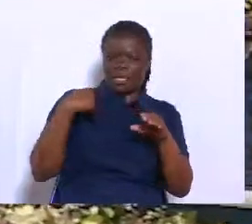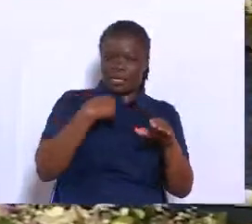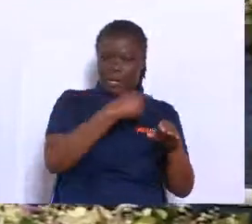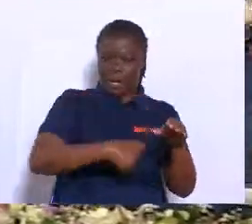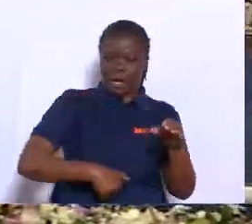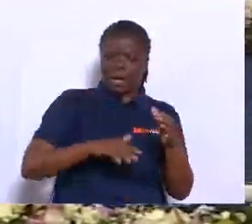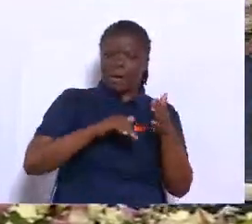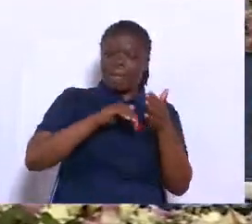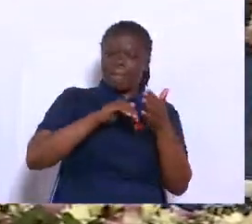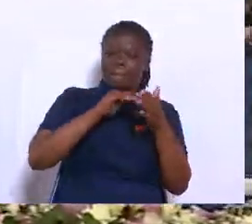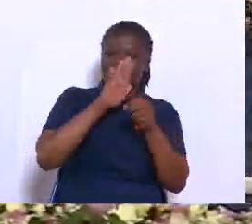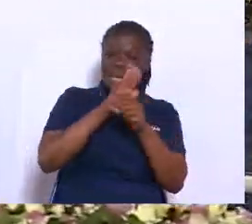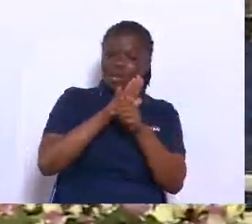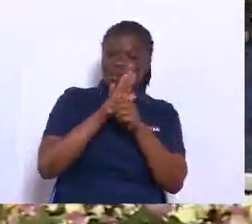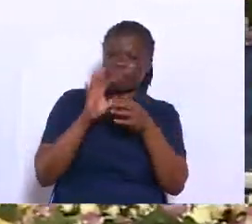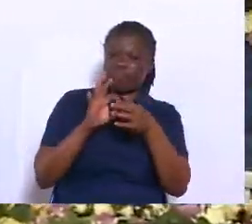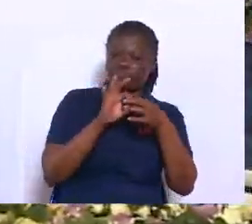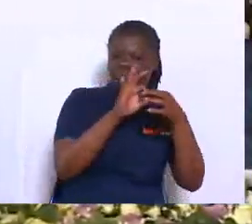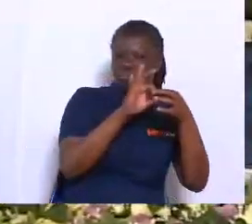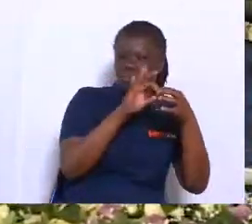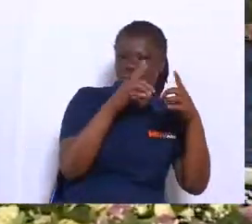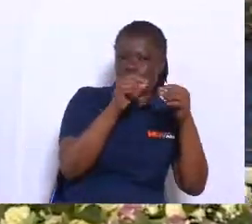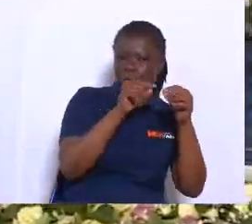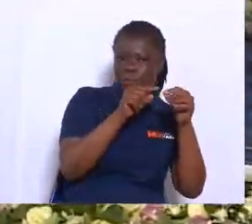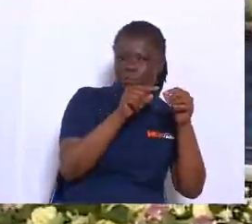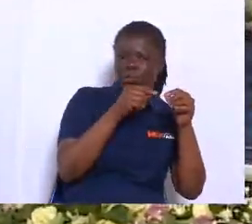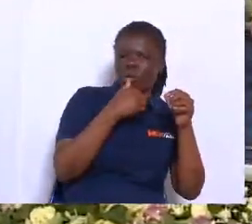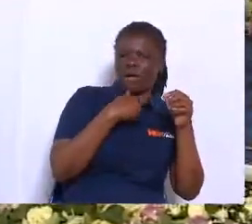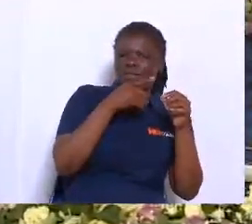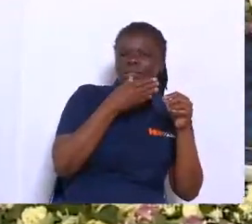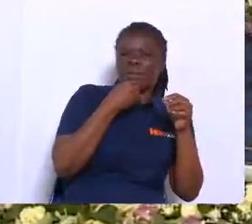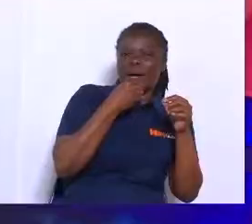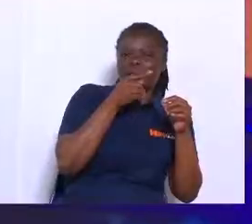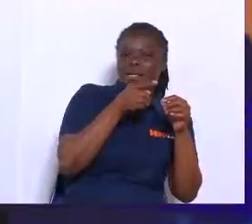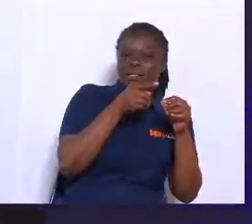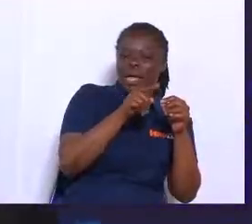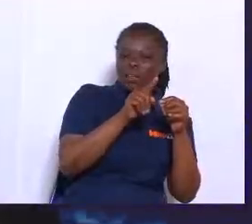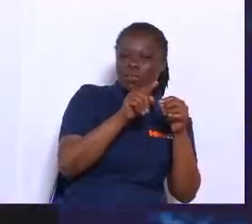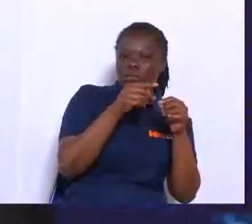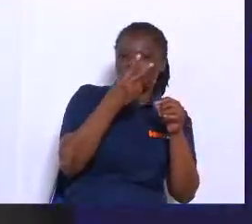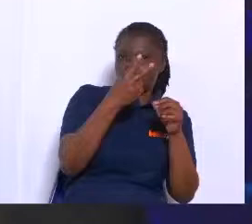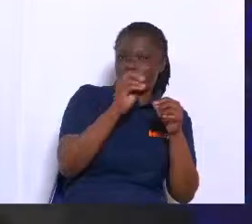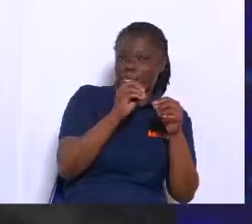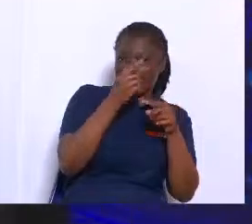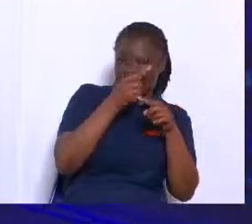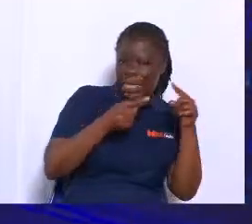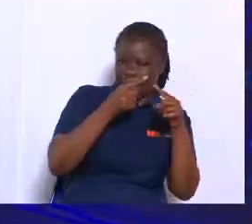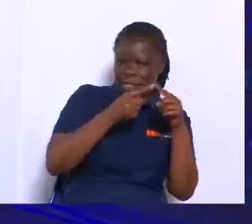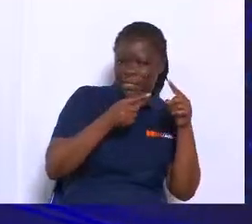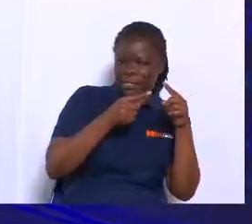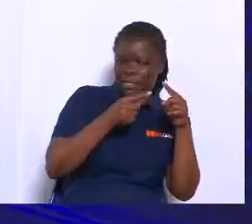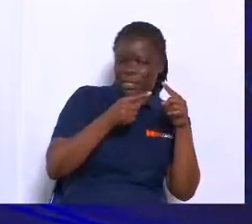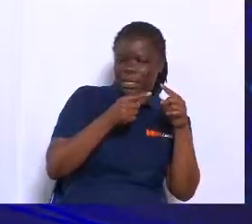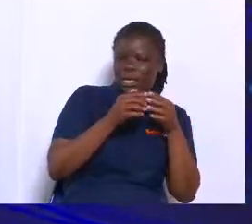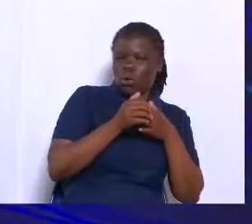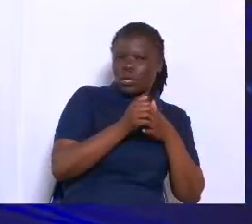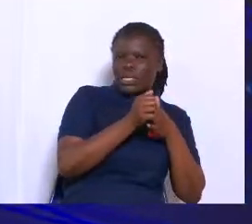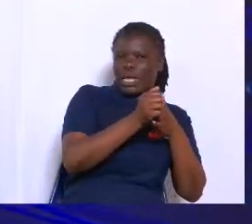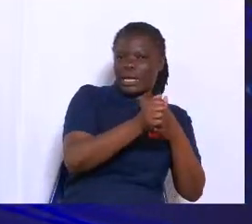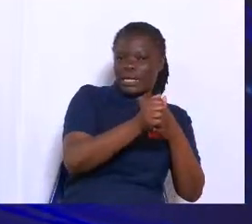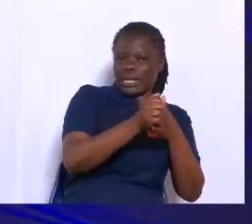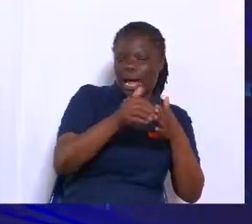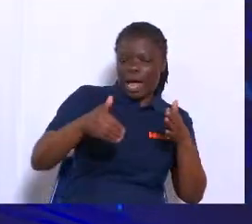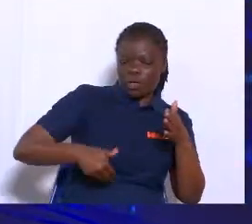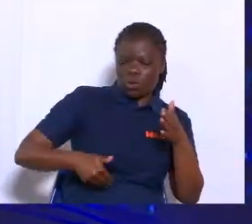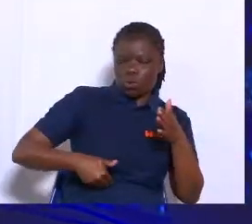God's word. When Robert Wong was in his early 20s, he was leaving a youth meeting,